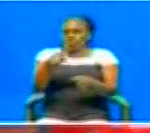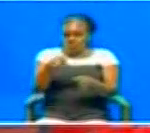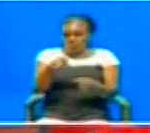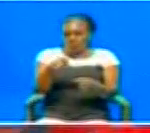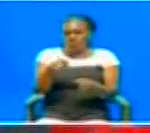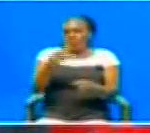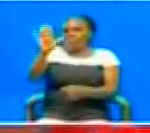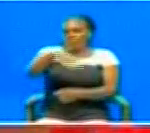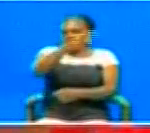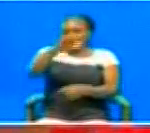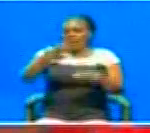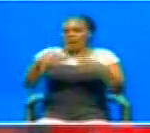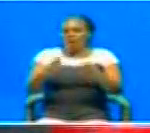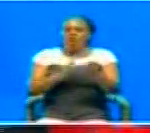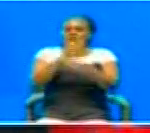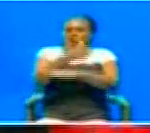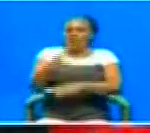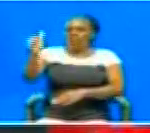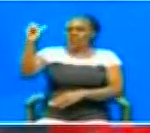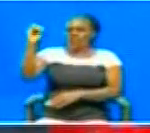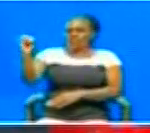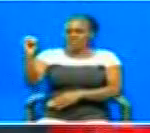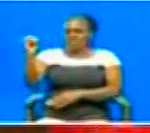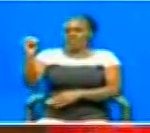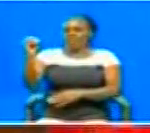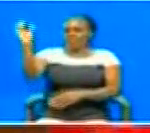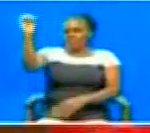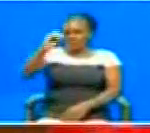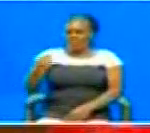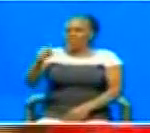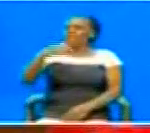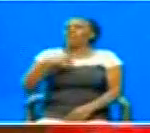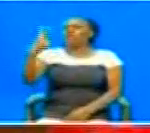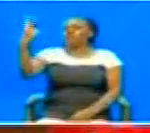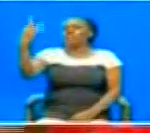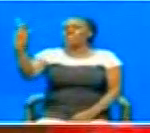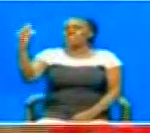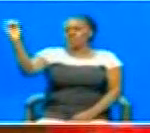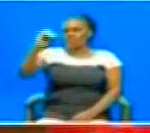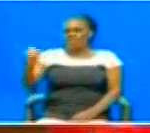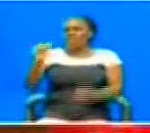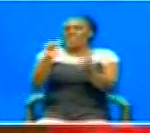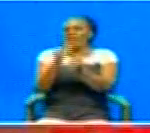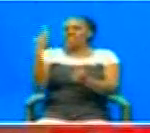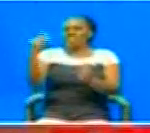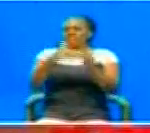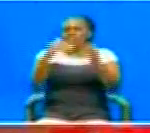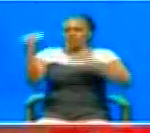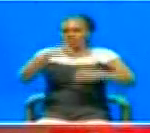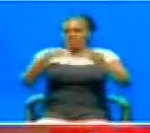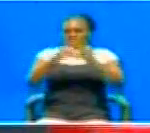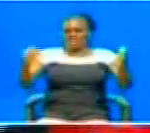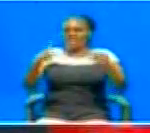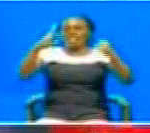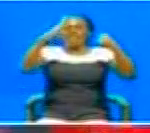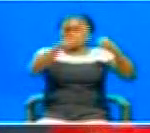committee of parliament is by more than 50% of the vote. Okay, Tony, he has 23 members, Jeff. Mm. 13 voted against them, and